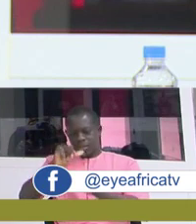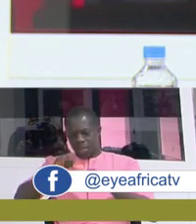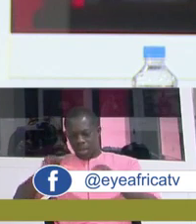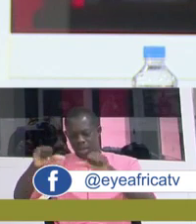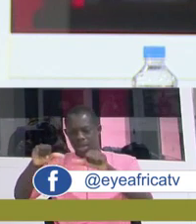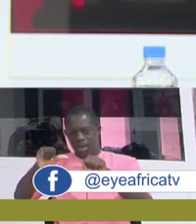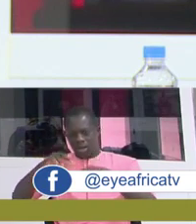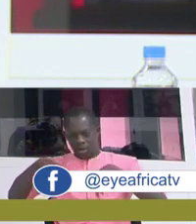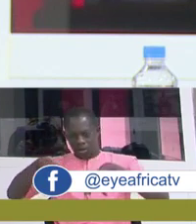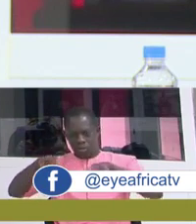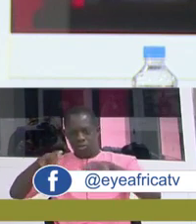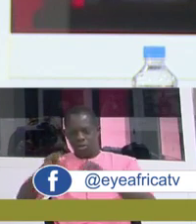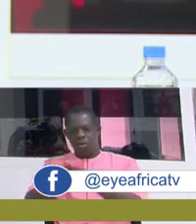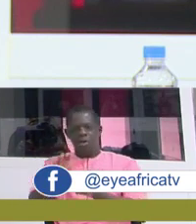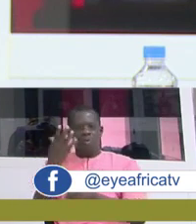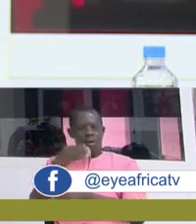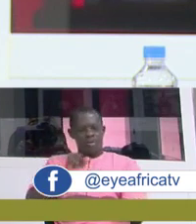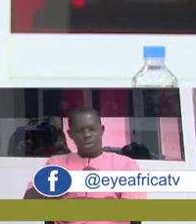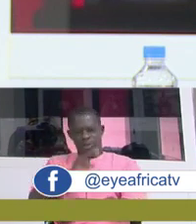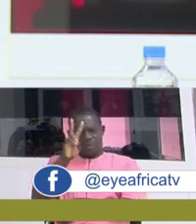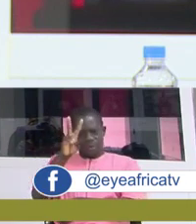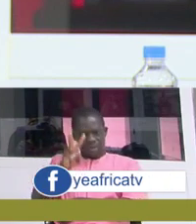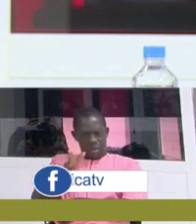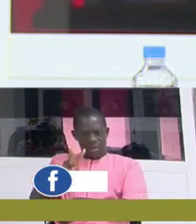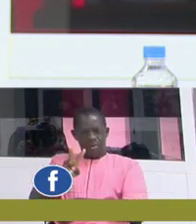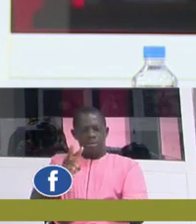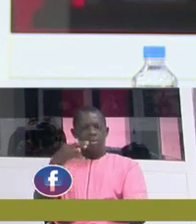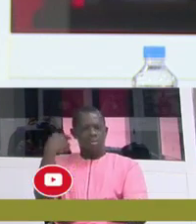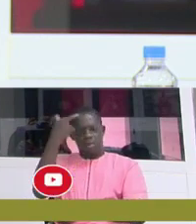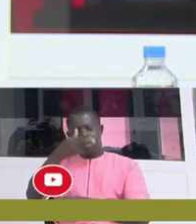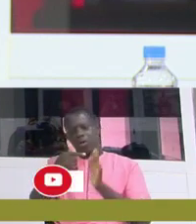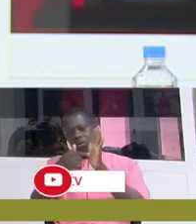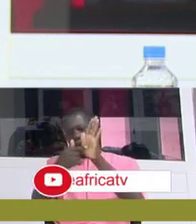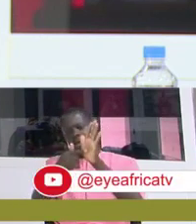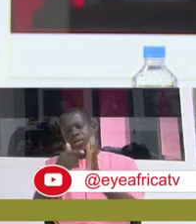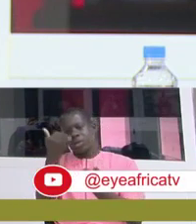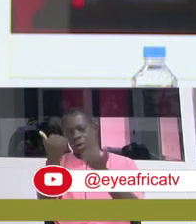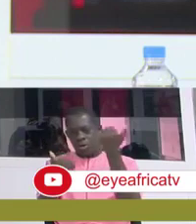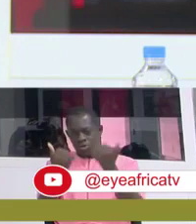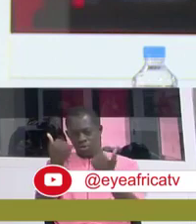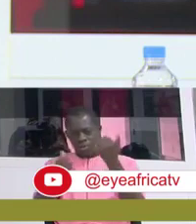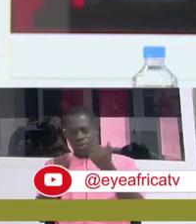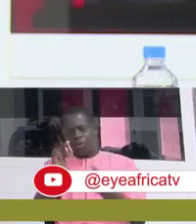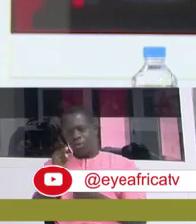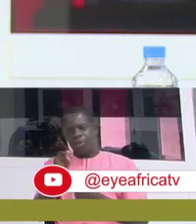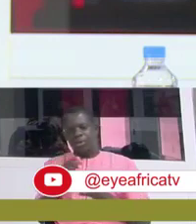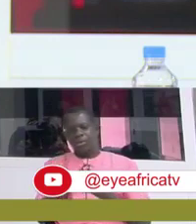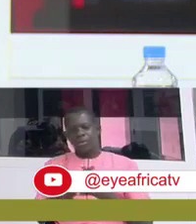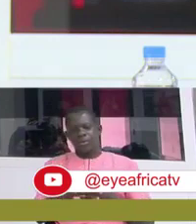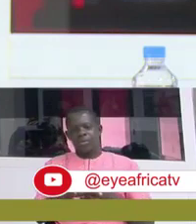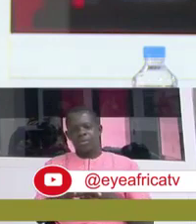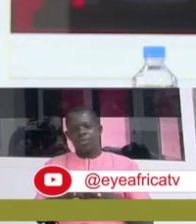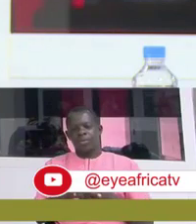road, as soon as I saw him, I recognized him. Because